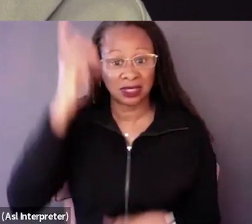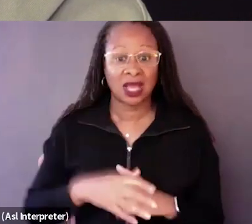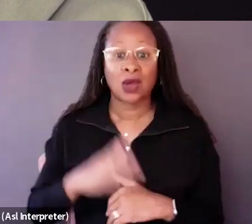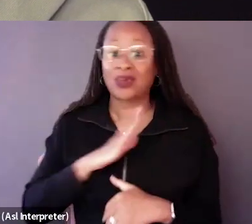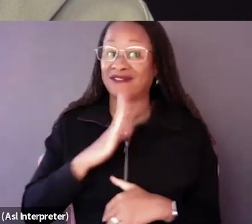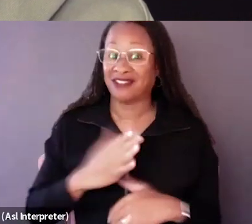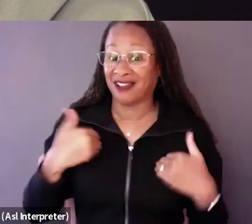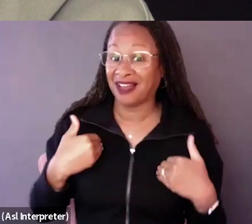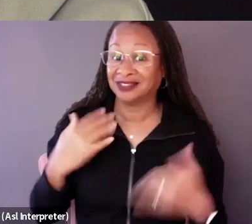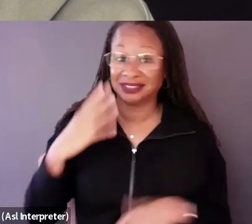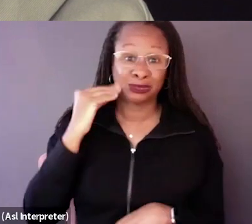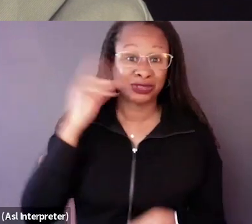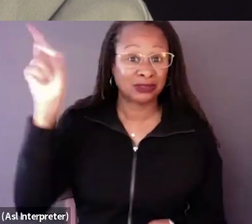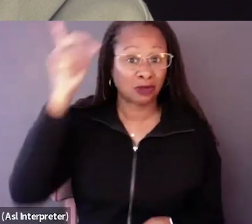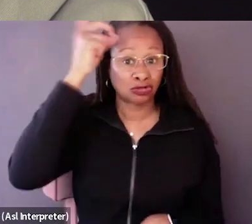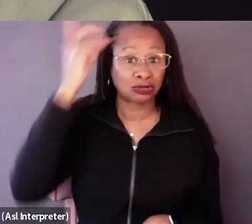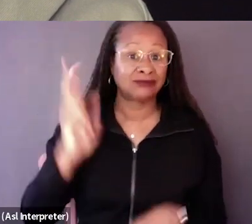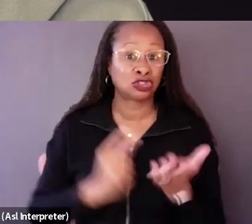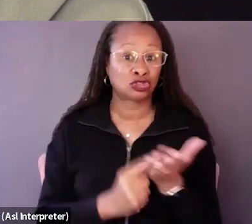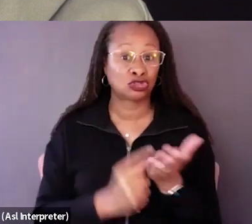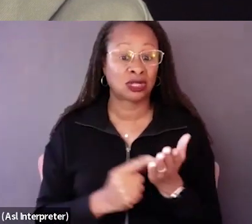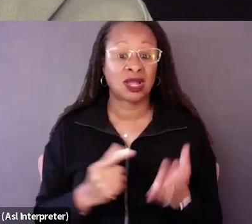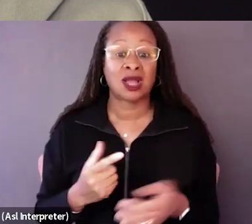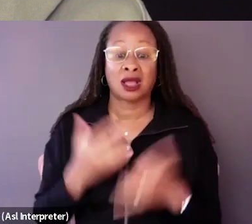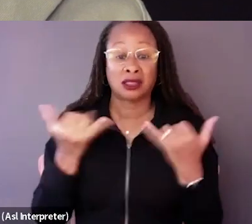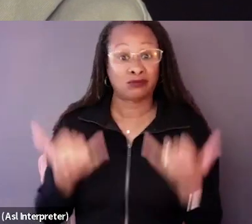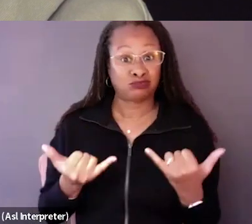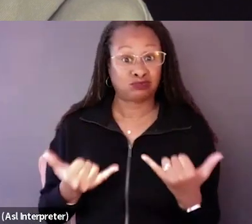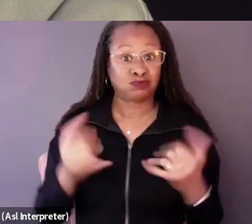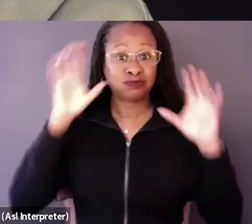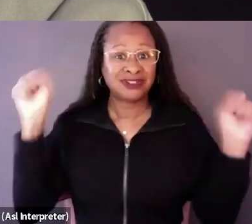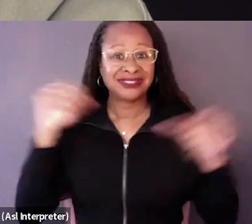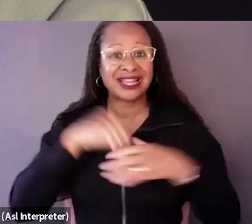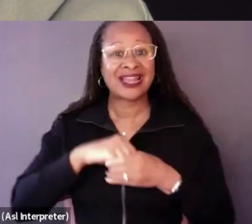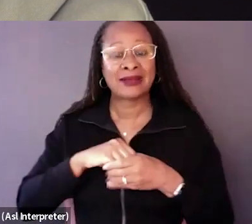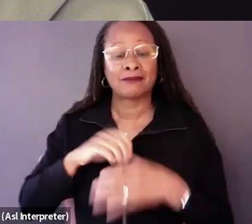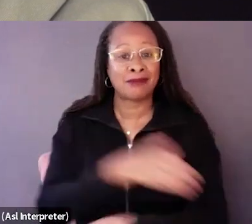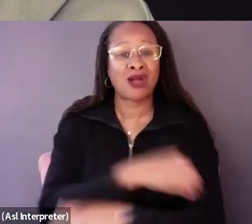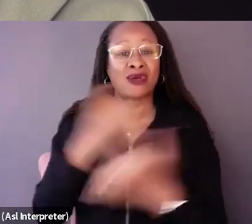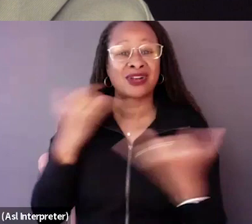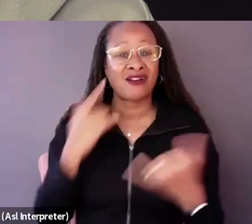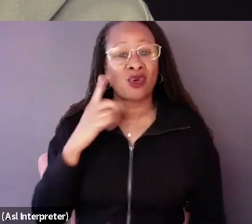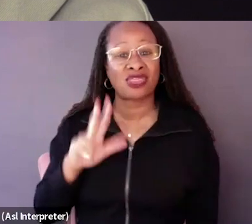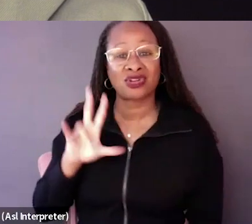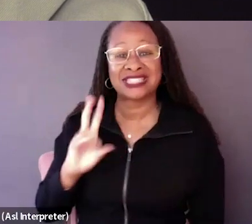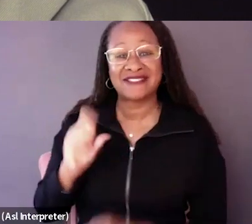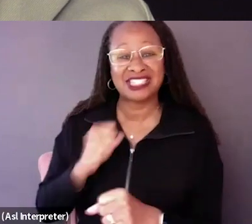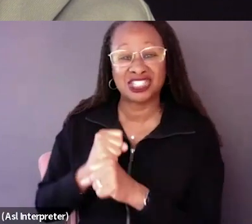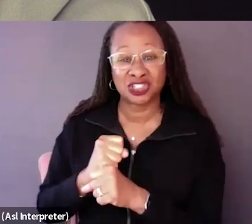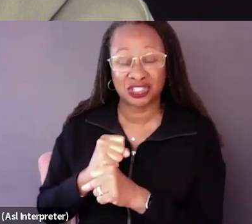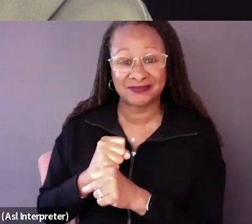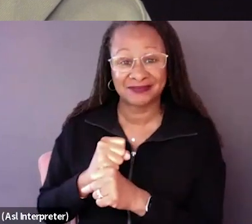Uganda. Museveni, the current president, has been in power for 37 years.